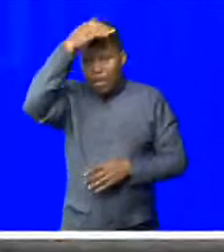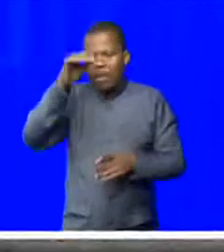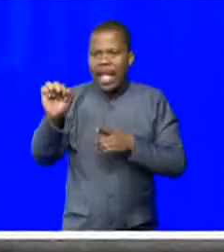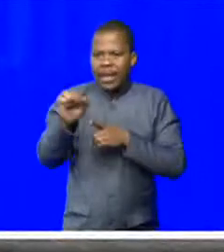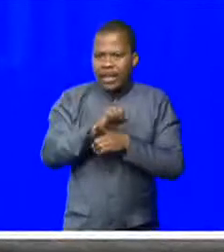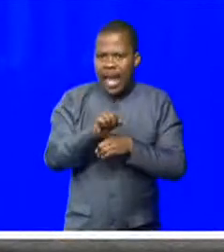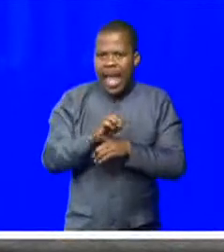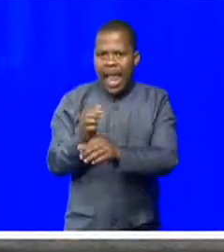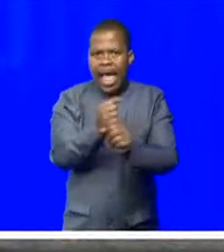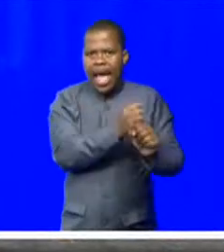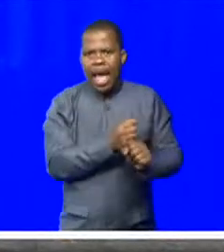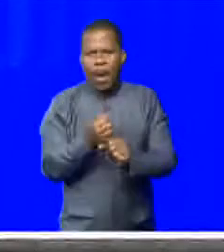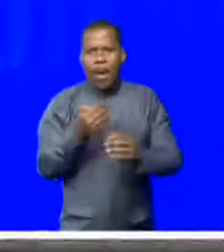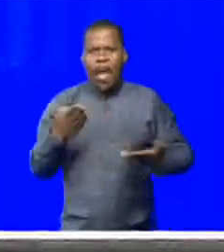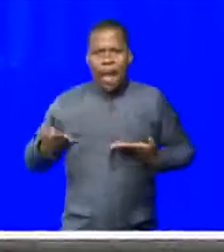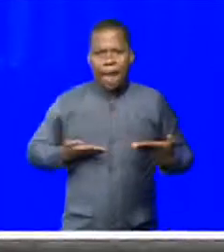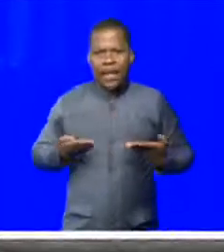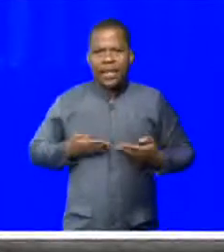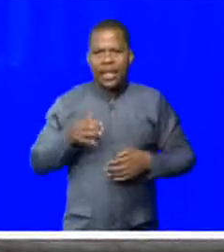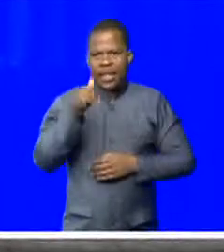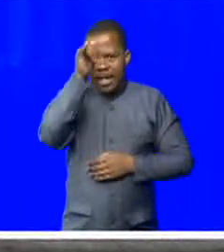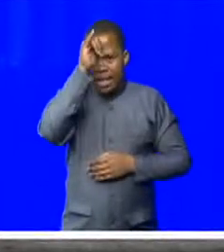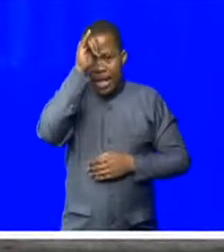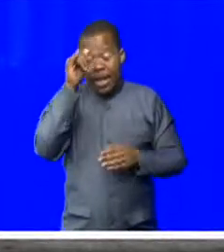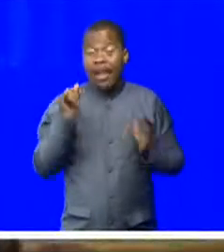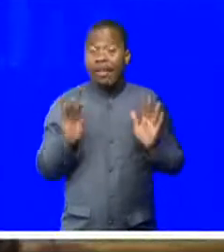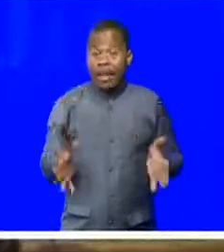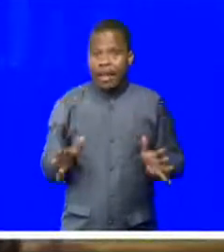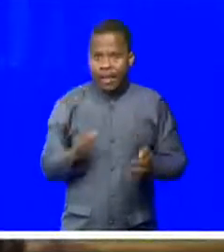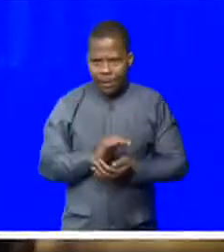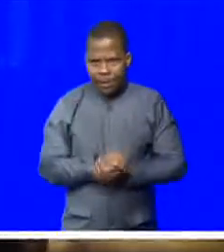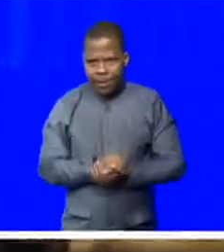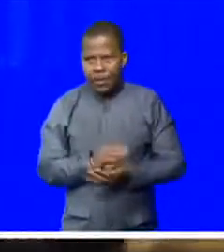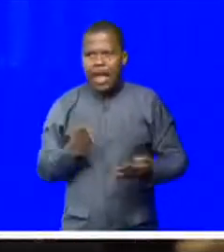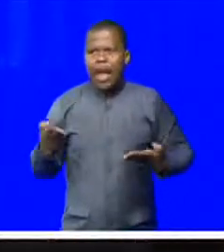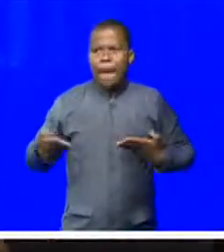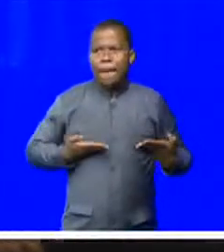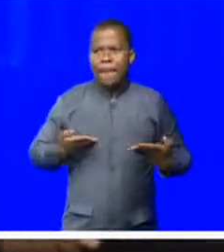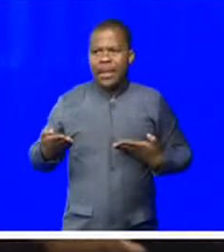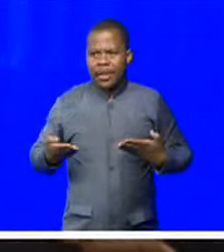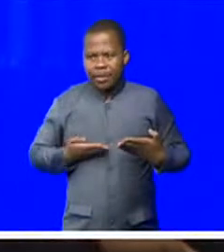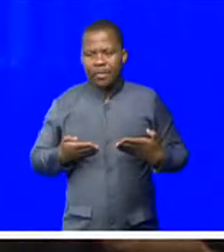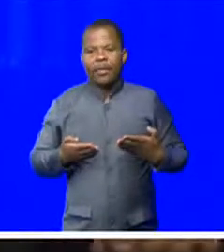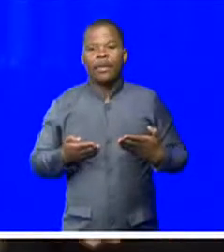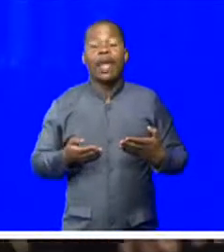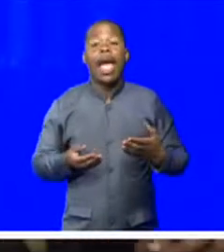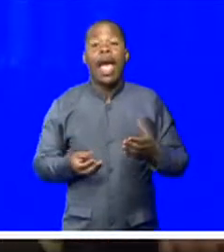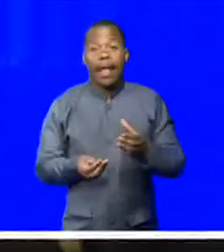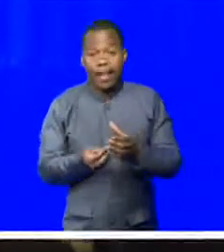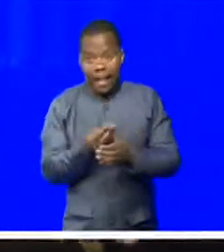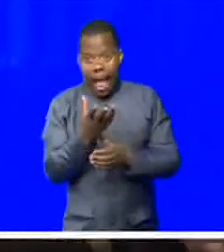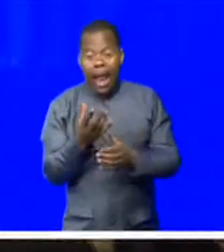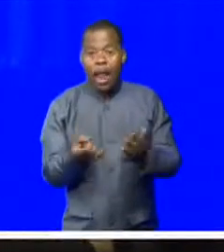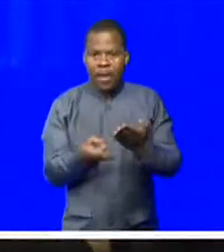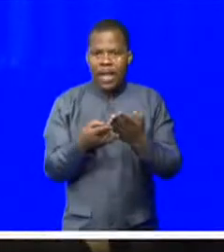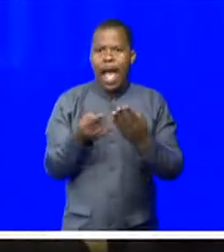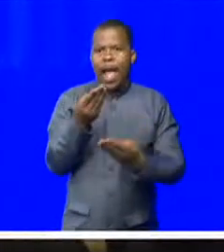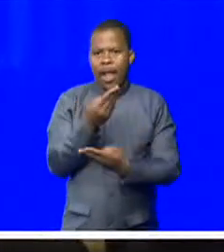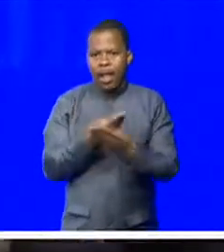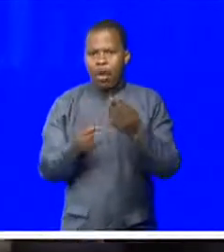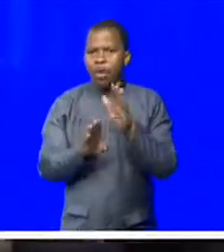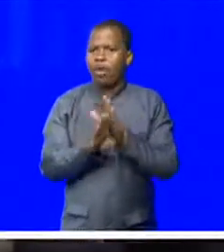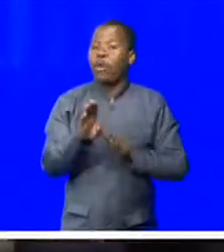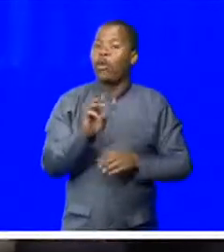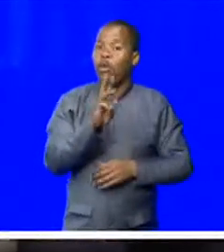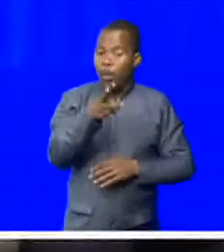To promote development and growth of Eswatini economy through business, the Ministry of Commerce, Industry and Trade has started a Inkundla Business